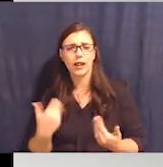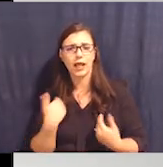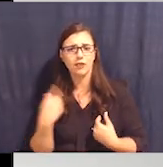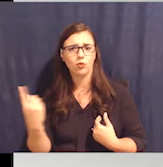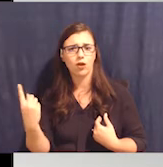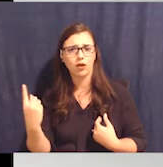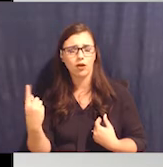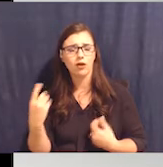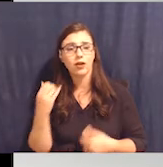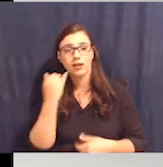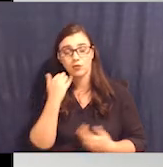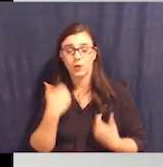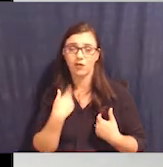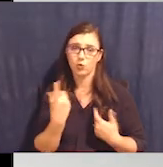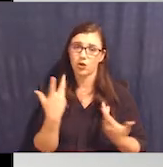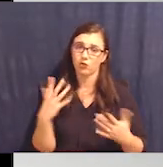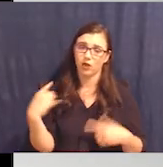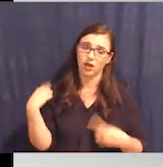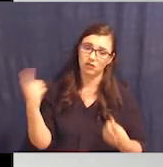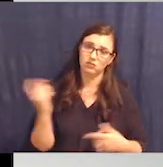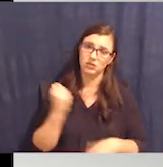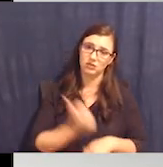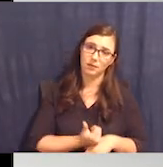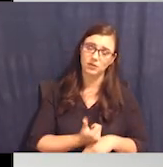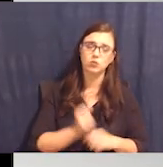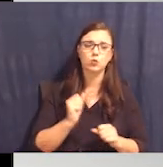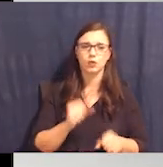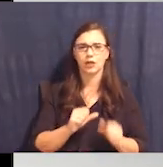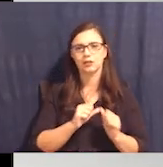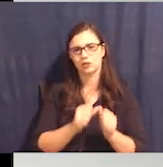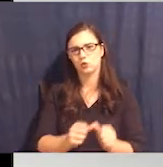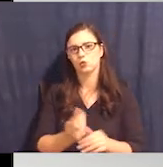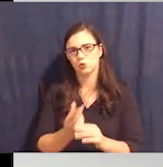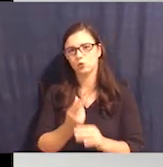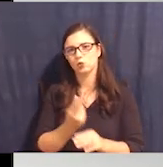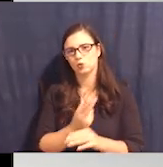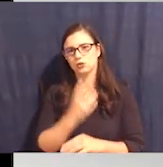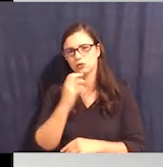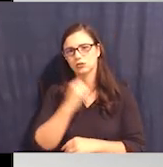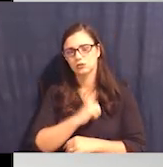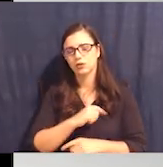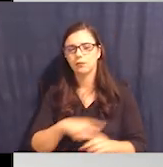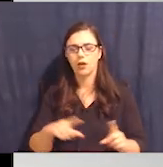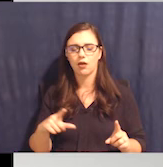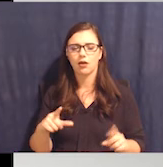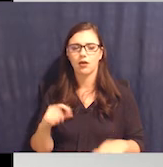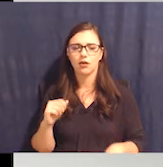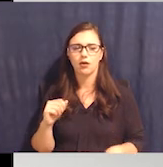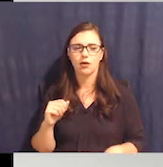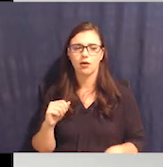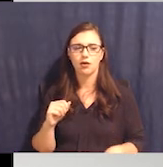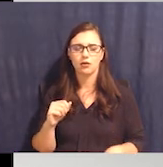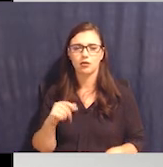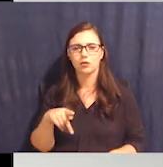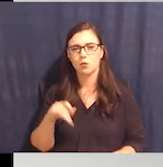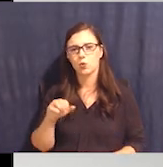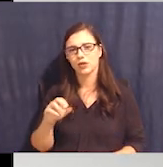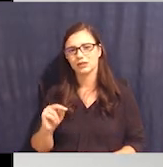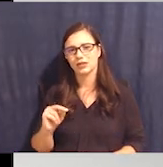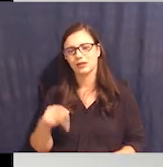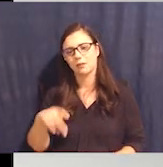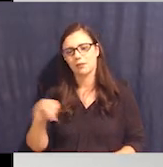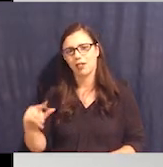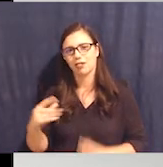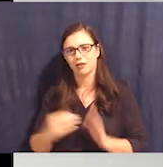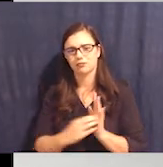that you no longer can have one, if you have one already established, you can probably continue to use it. But there's the poison pill